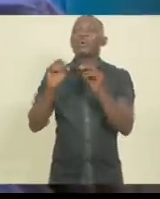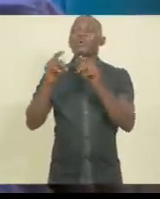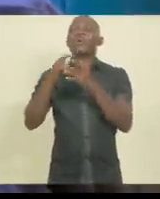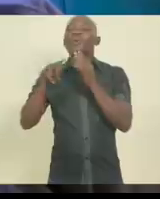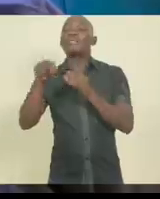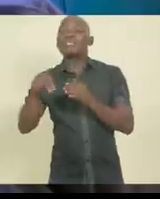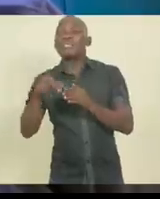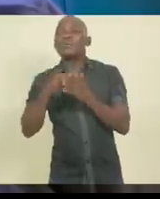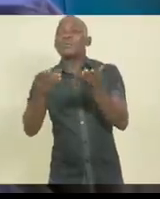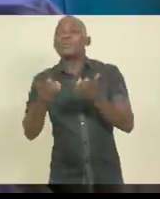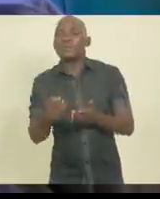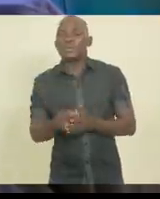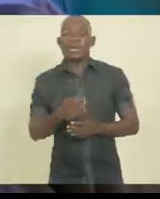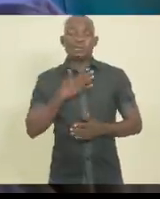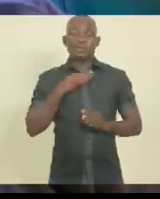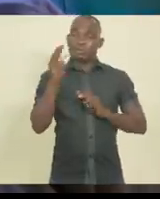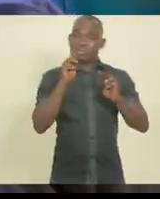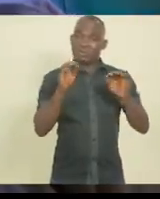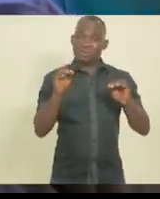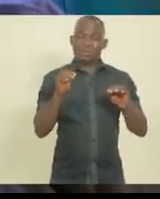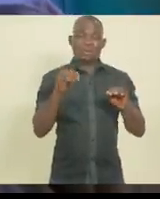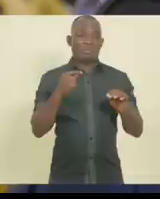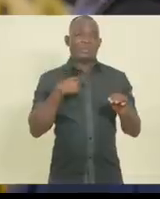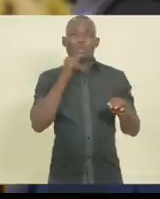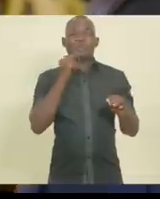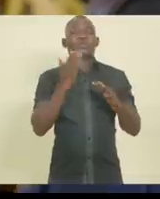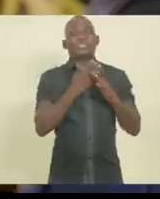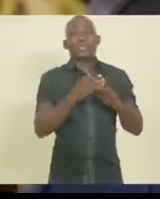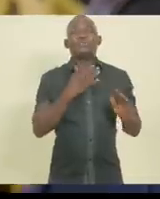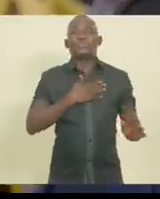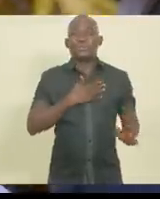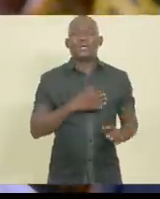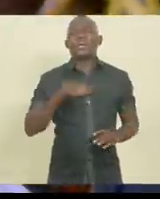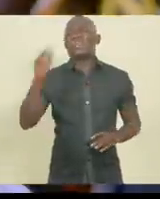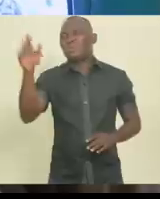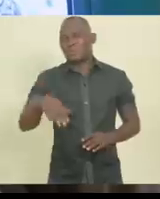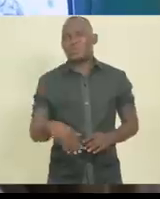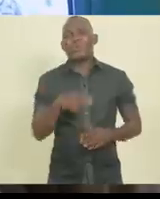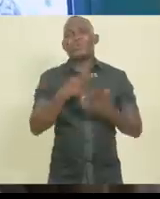Come on, you know you're my baby. If I don't do this for you, who else will do it for you?